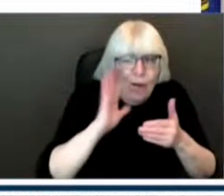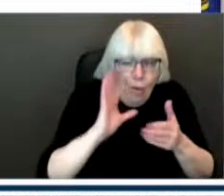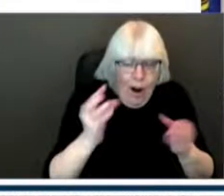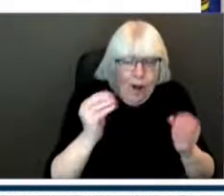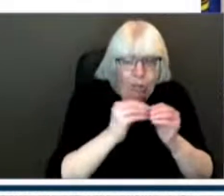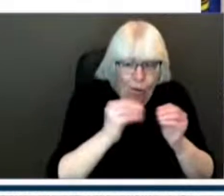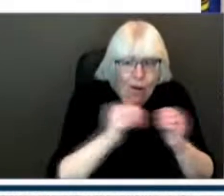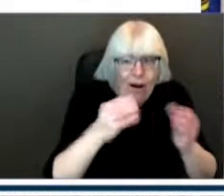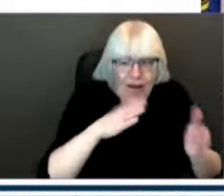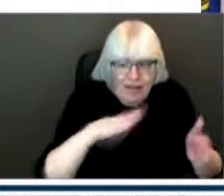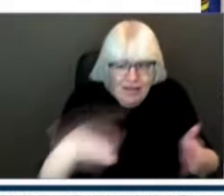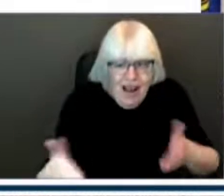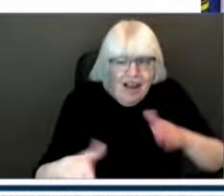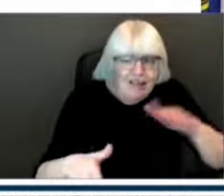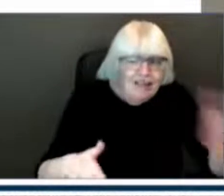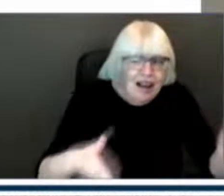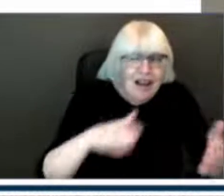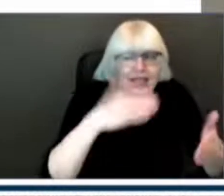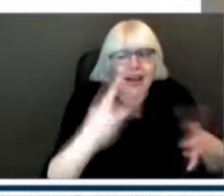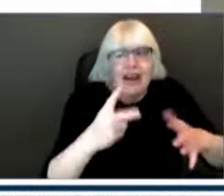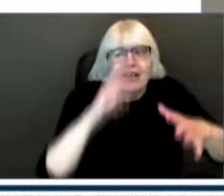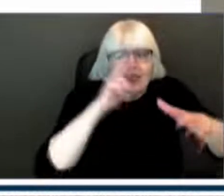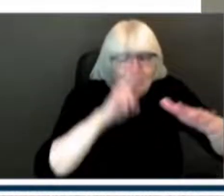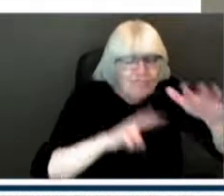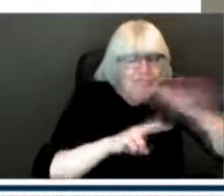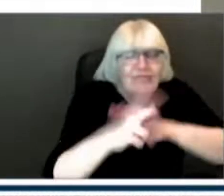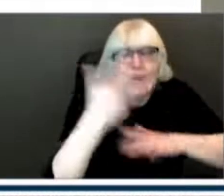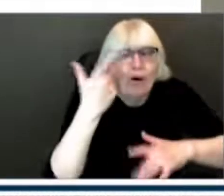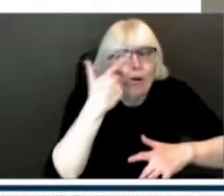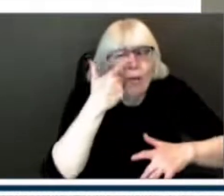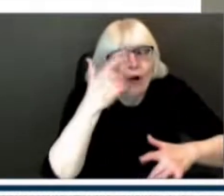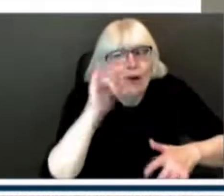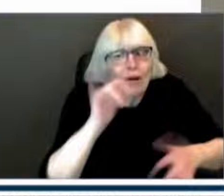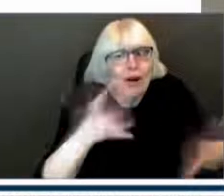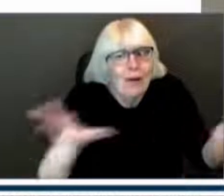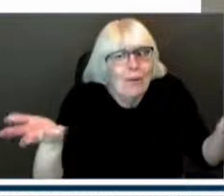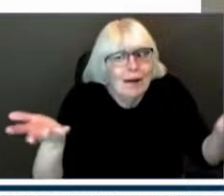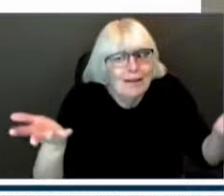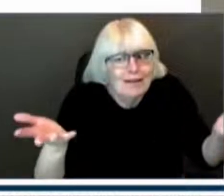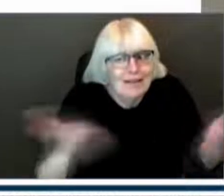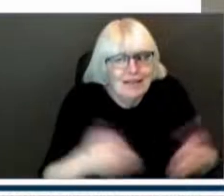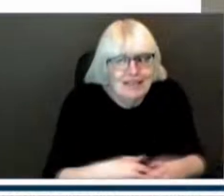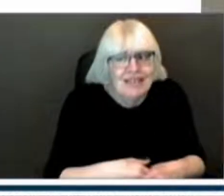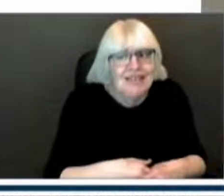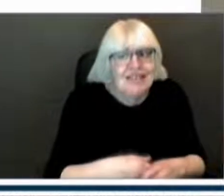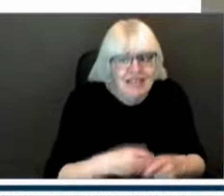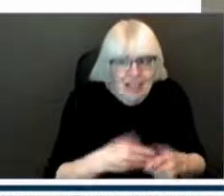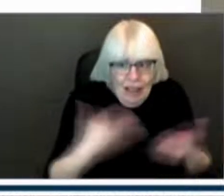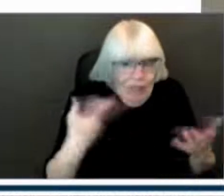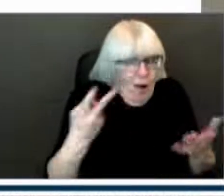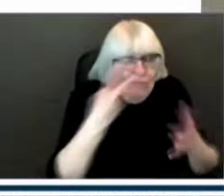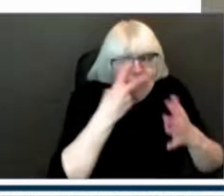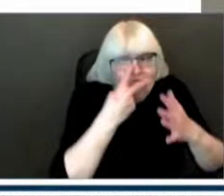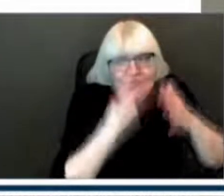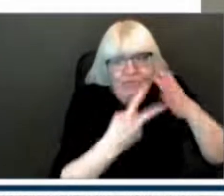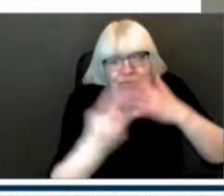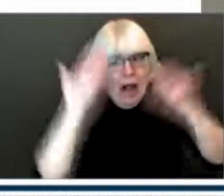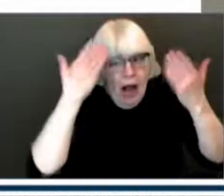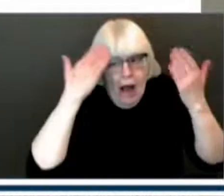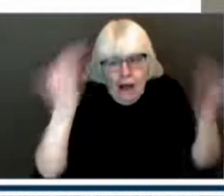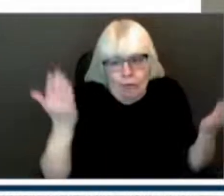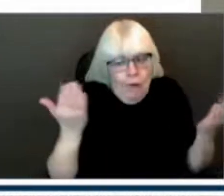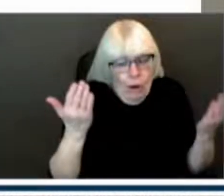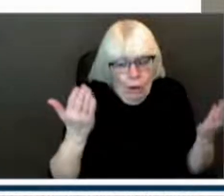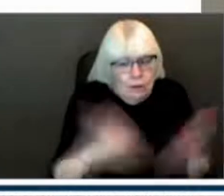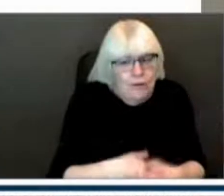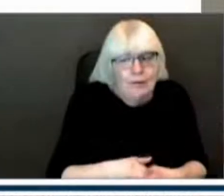term? I mean, I'm not going to speculate on what that looks like in the long term. Part of moving to living with COVID is accepting